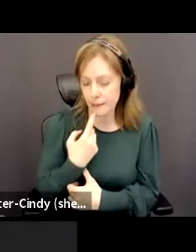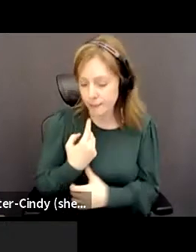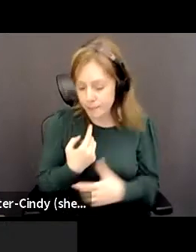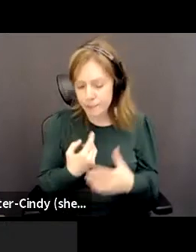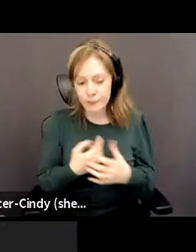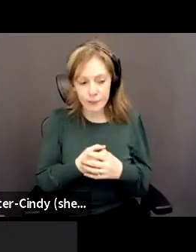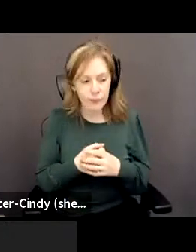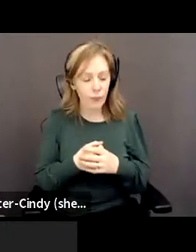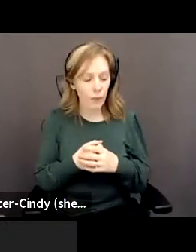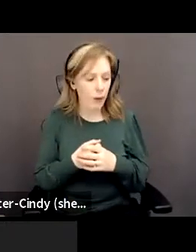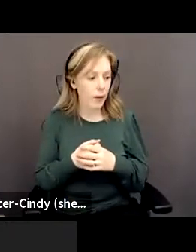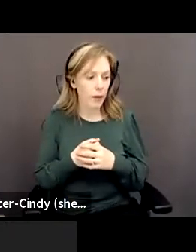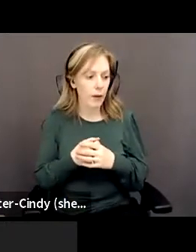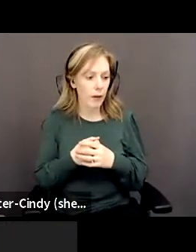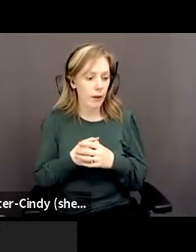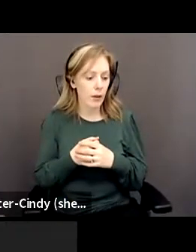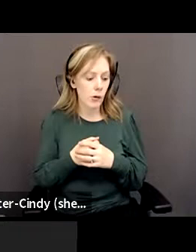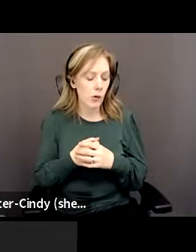it's taking like such an